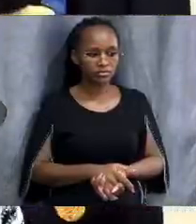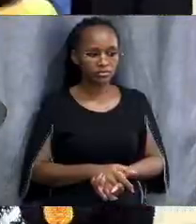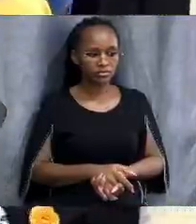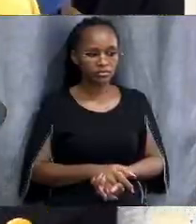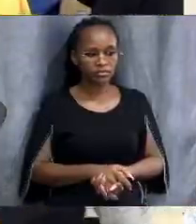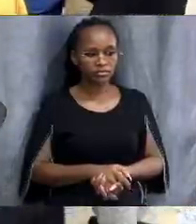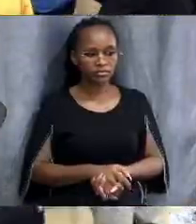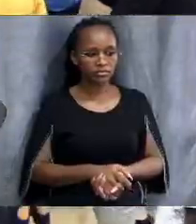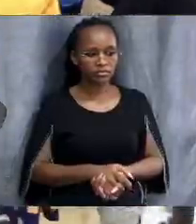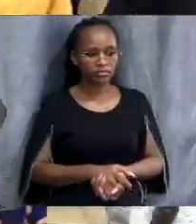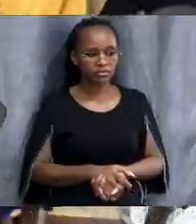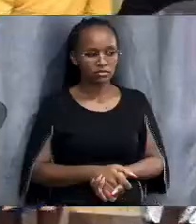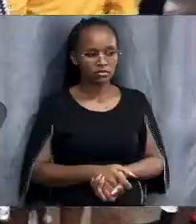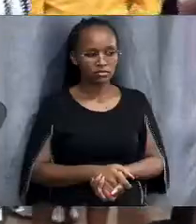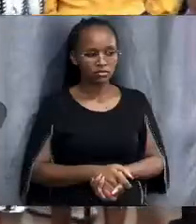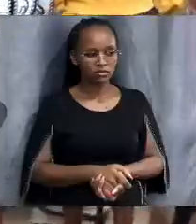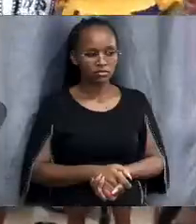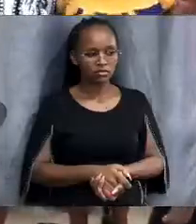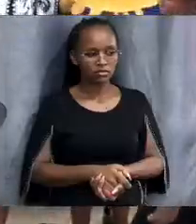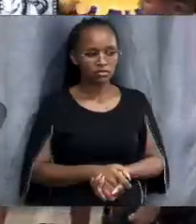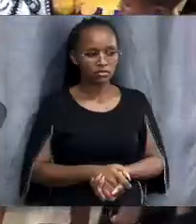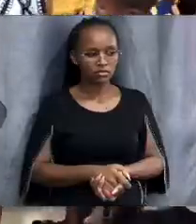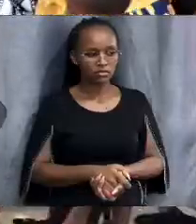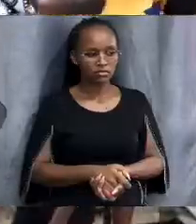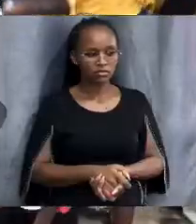We are done. So nimalize.